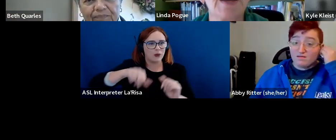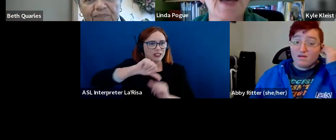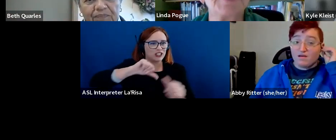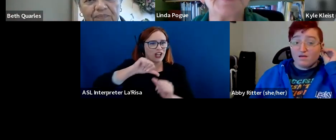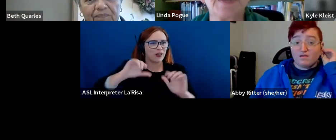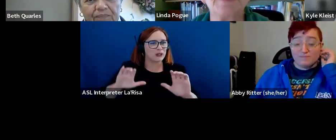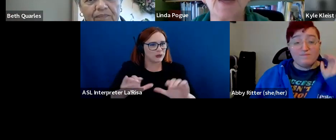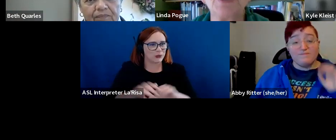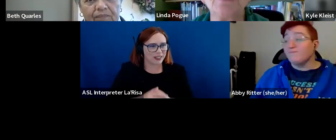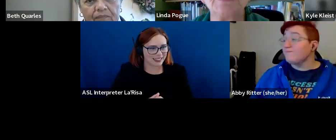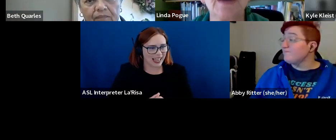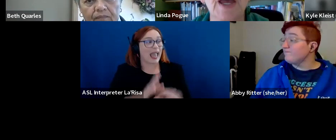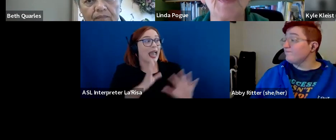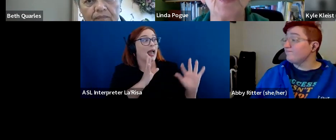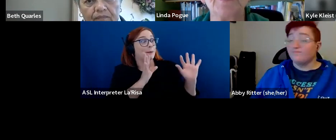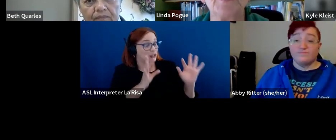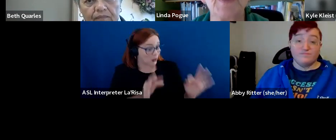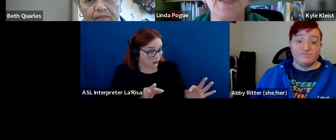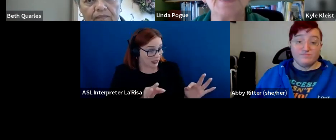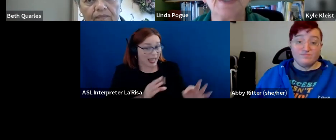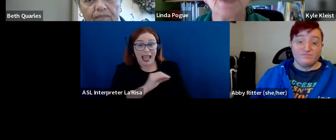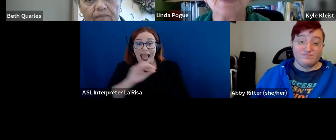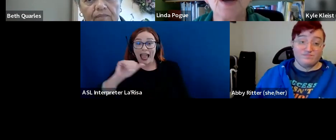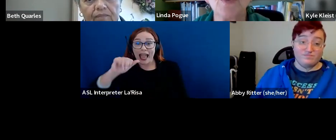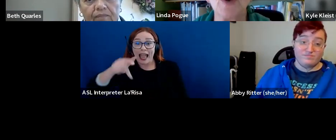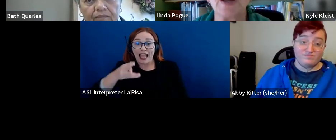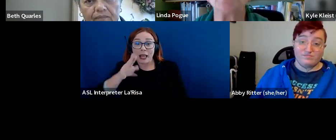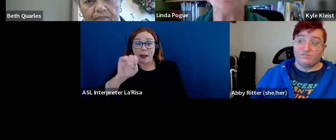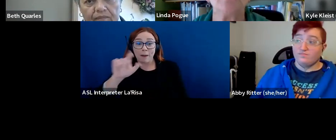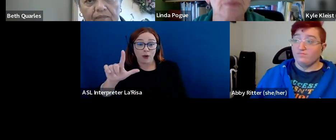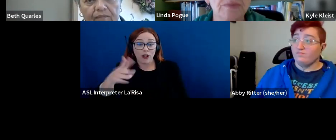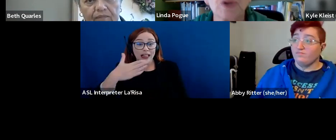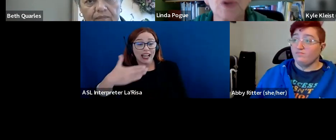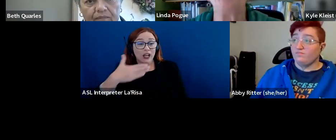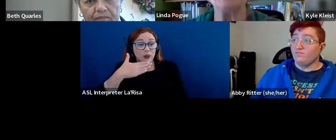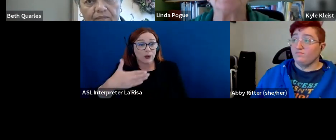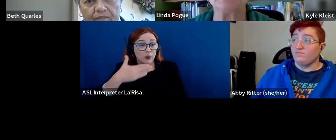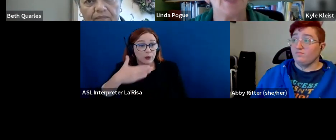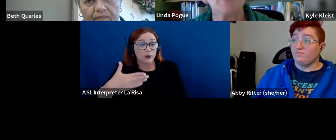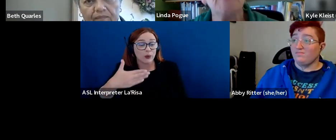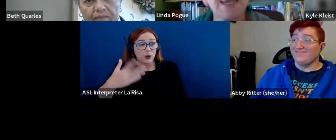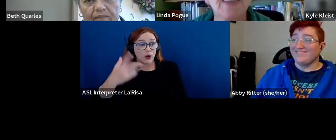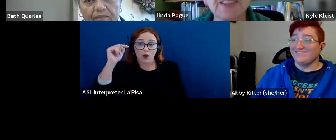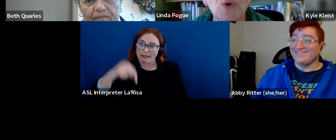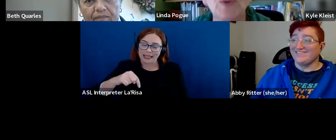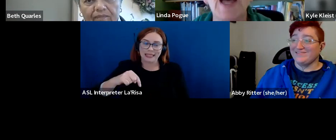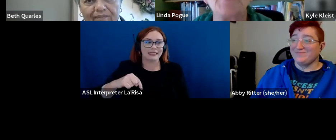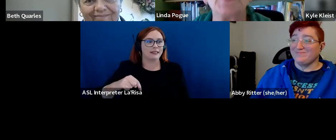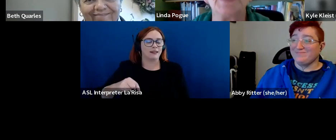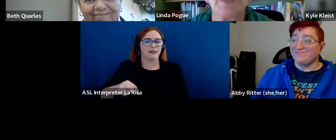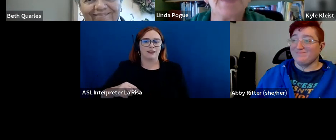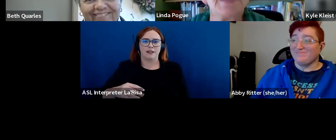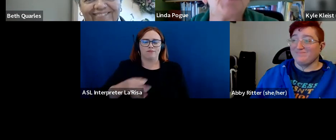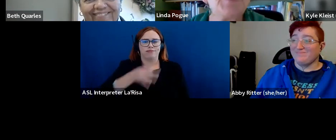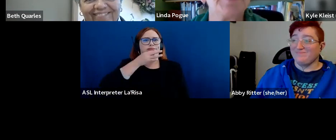Absolutely. And I have to say thank you to April for being so competent at making this all